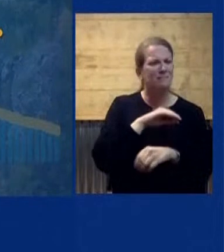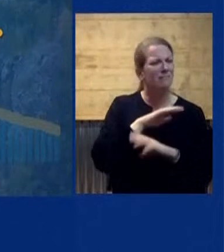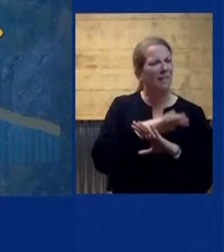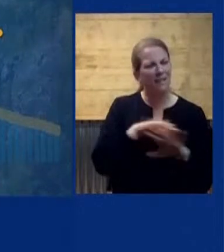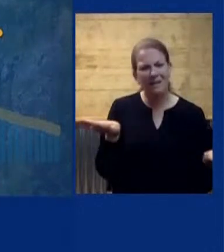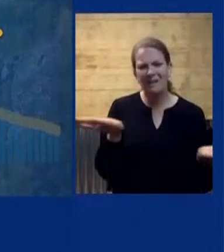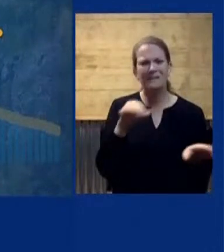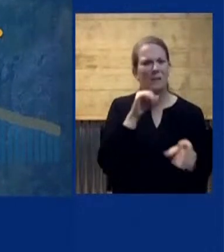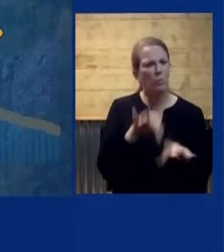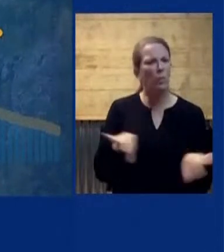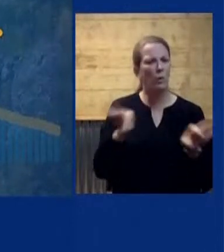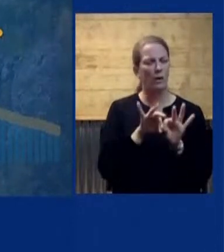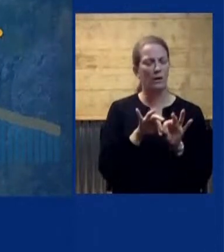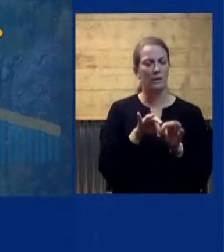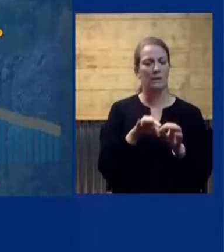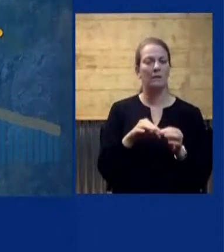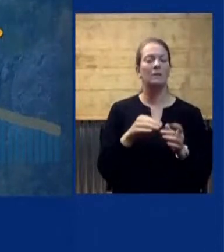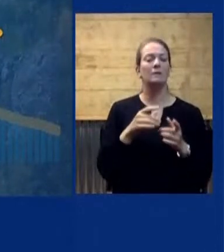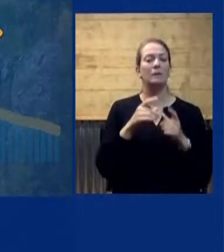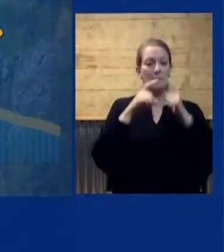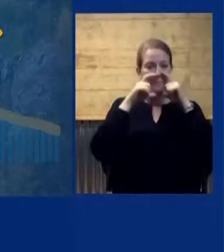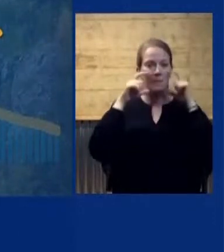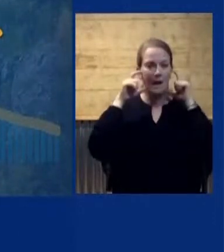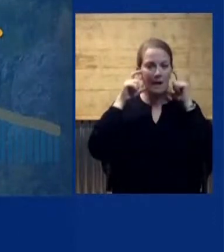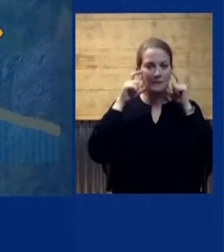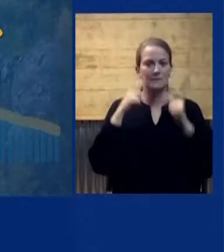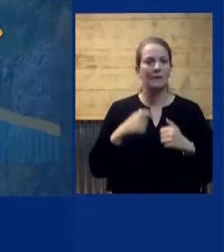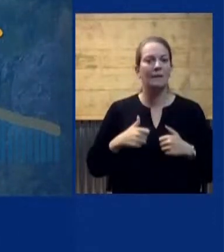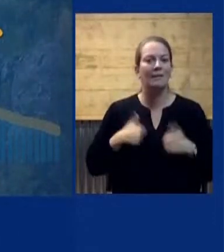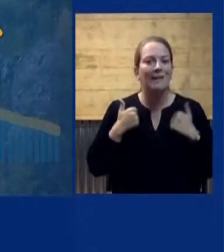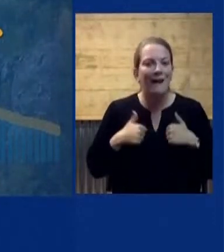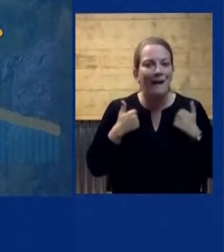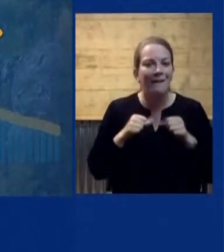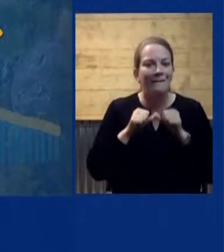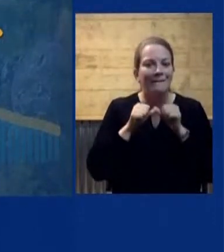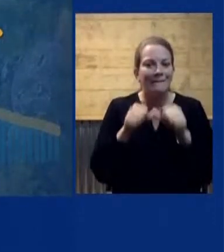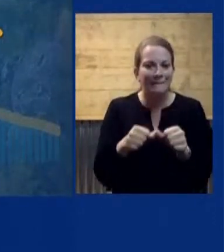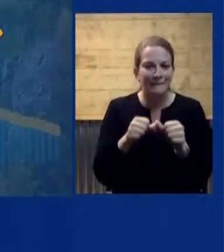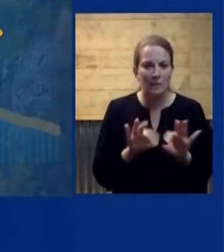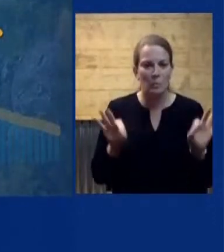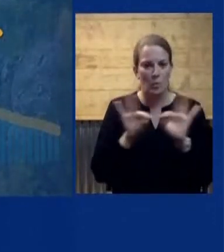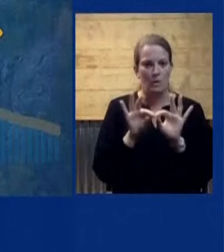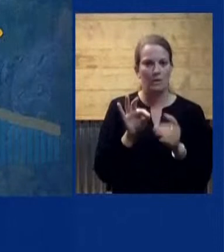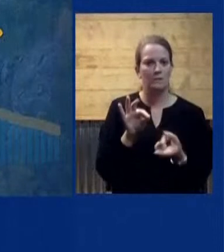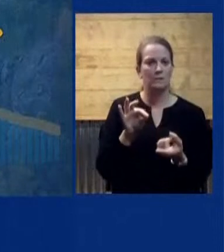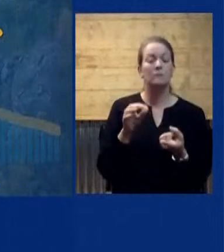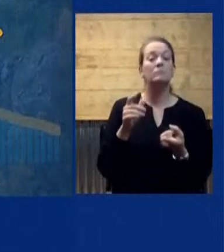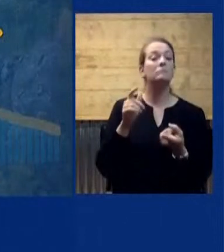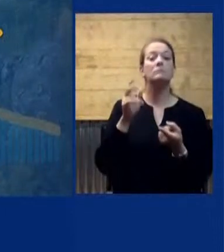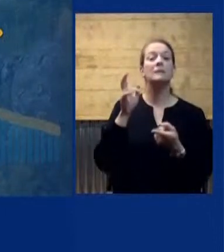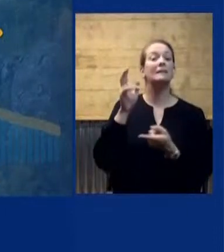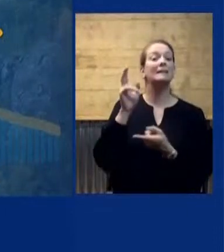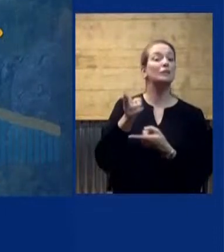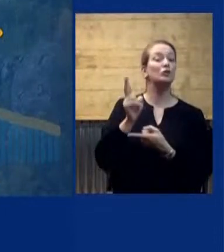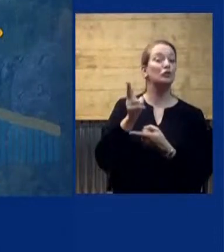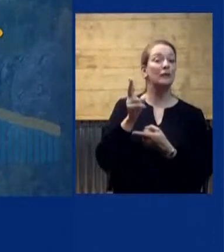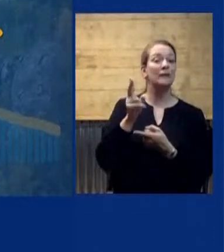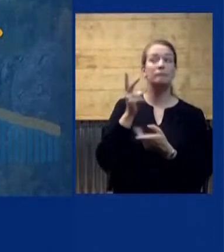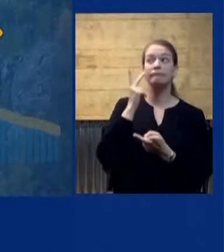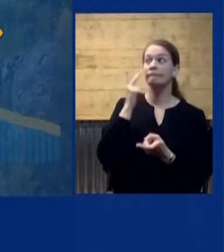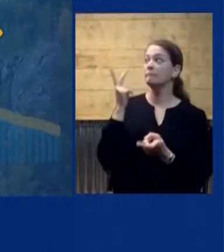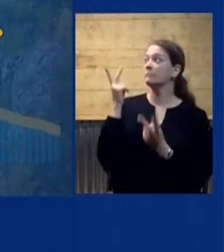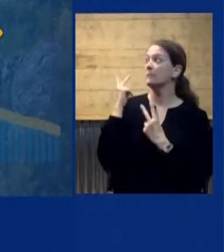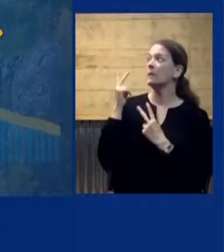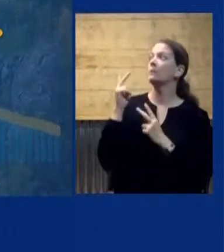far more important, this point in history. When they look back at this point in history, the decisions we make